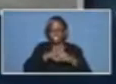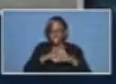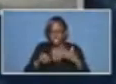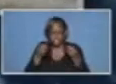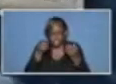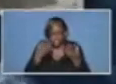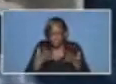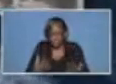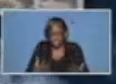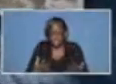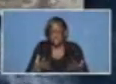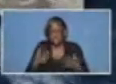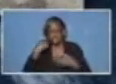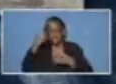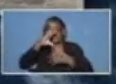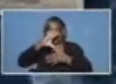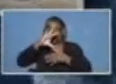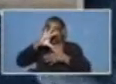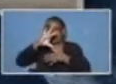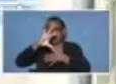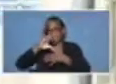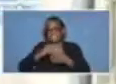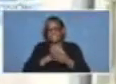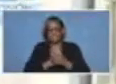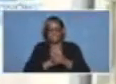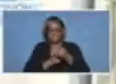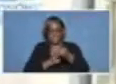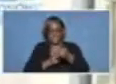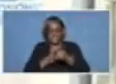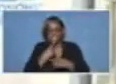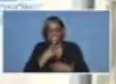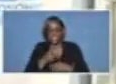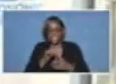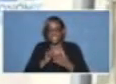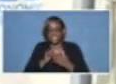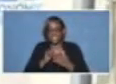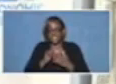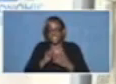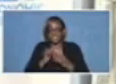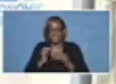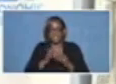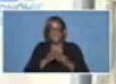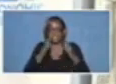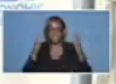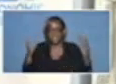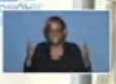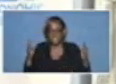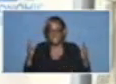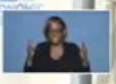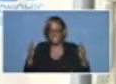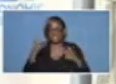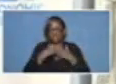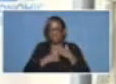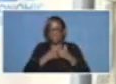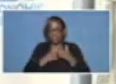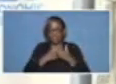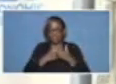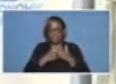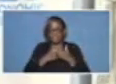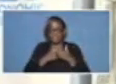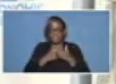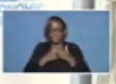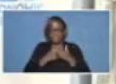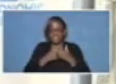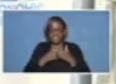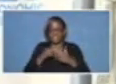to hurricanes. Well, the biggest risk we're facing is climate change, the climate crisis, actually. It's no longer change, right?